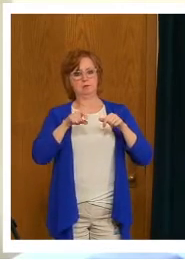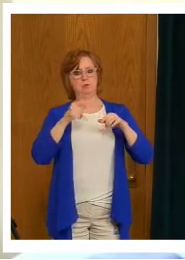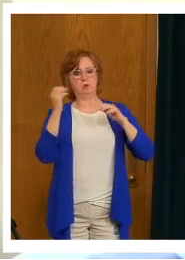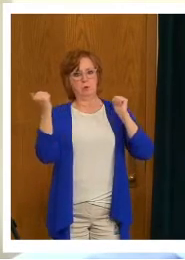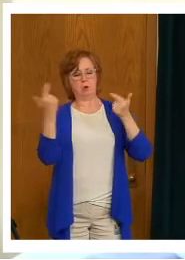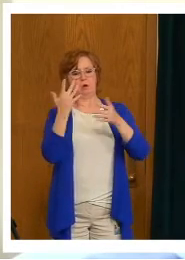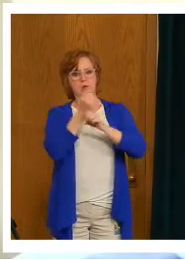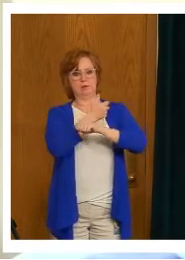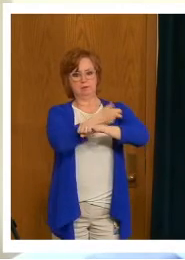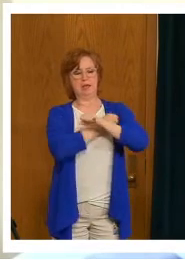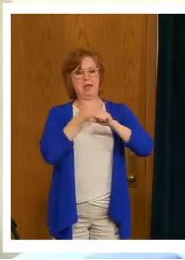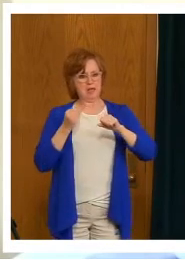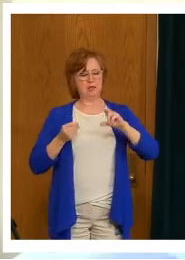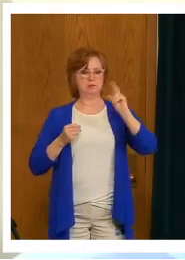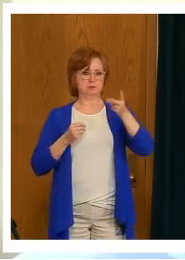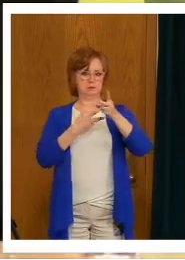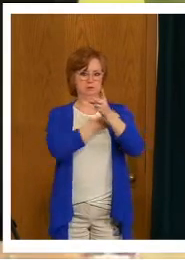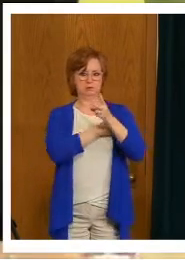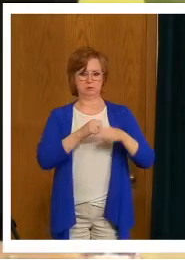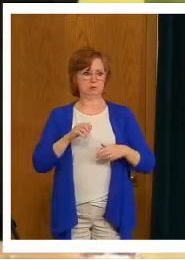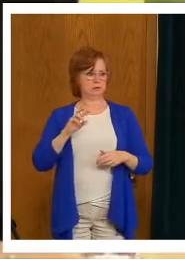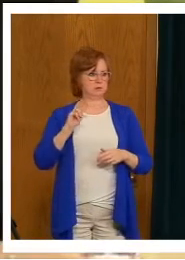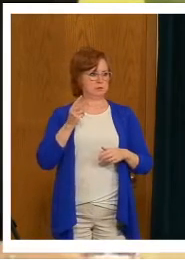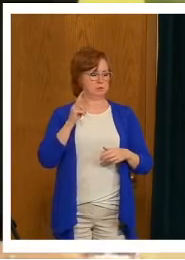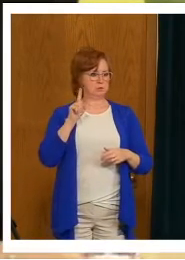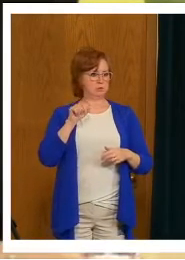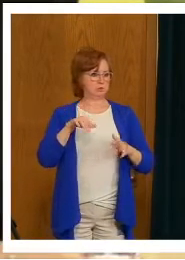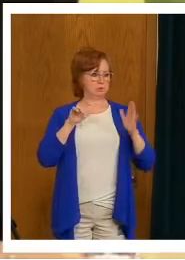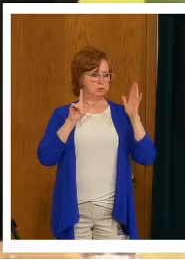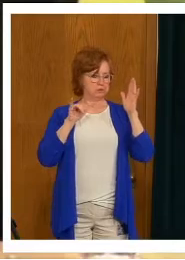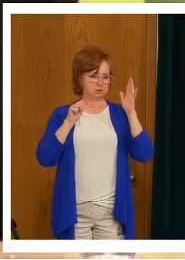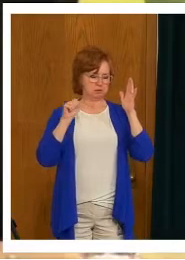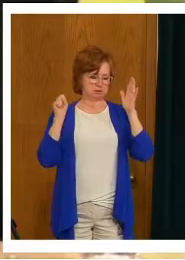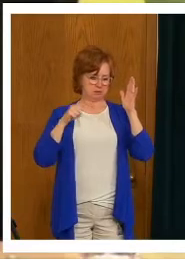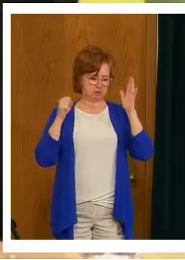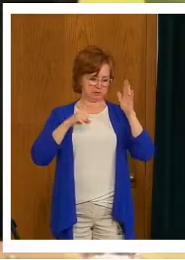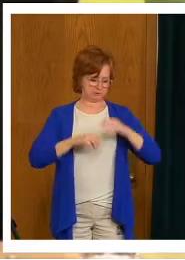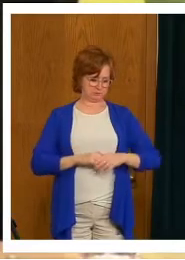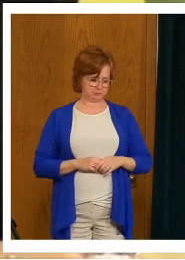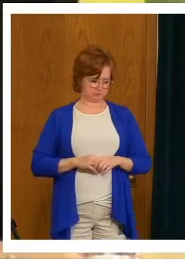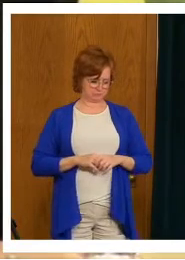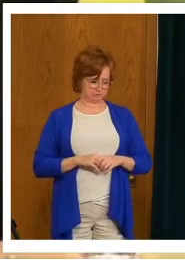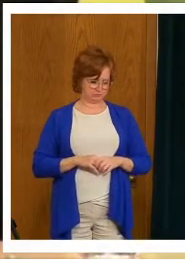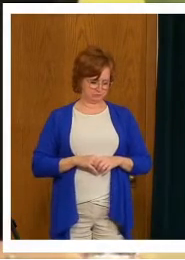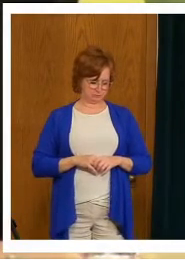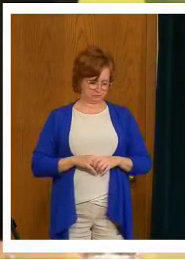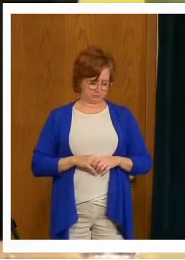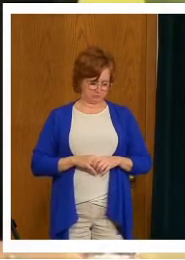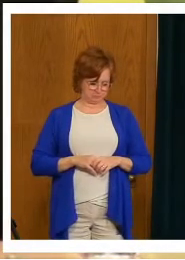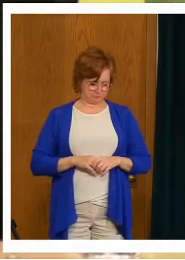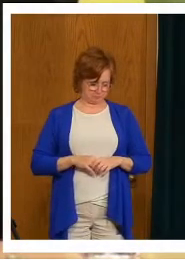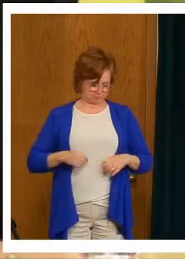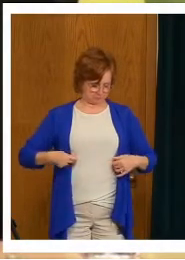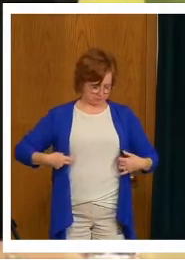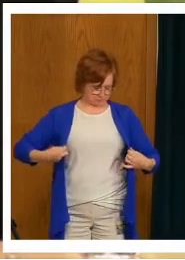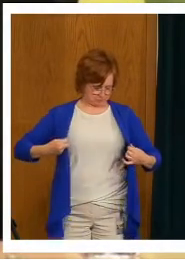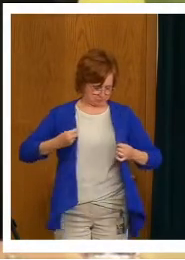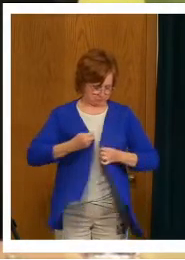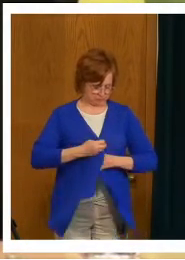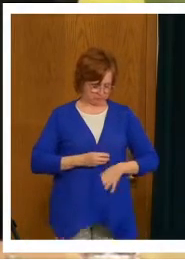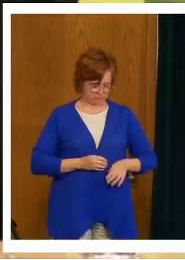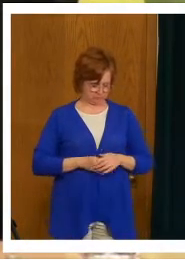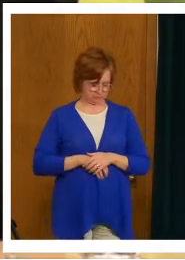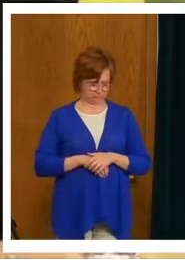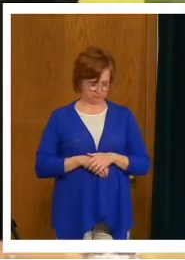Thank you. Do you have a follow-up, Lisa? Yes. Again, for Dr. Shahab, you've said a couple times that